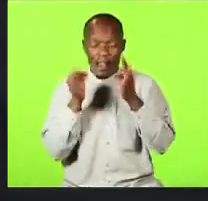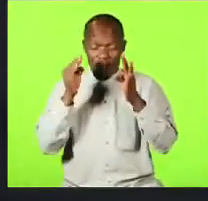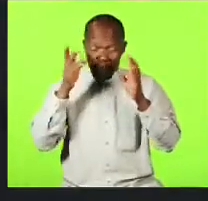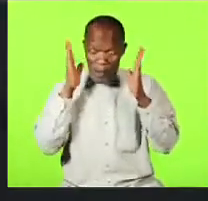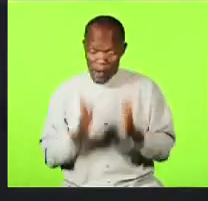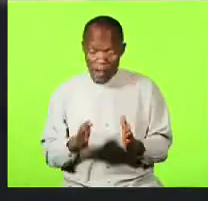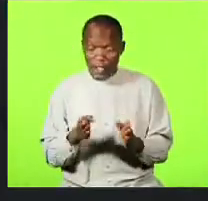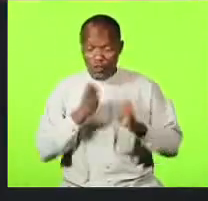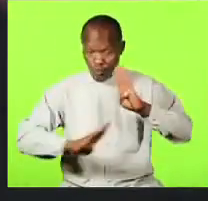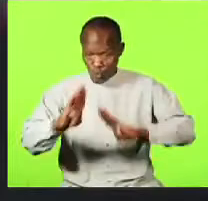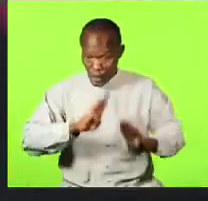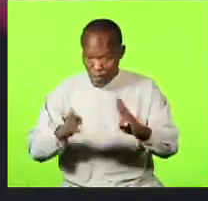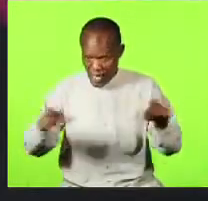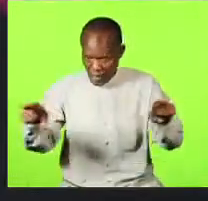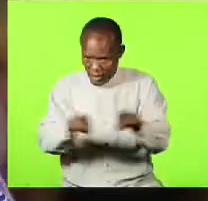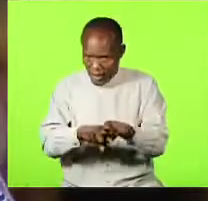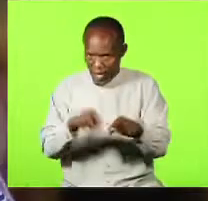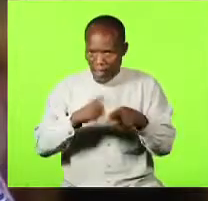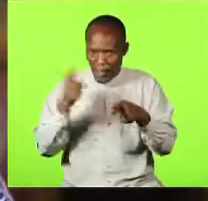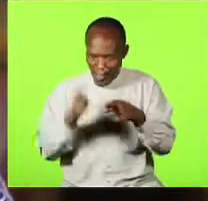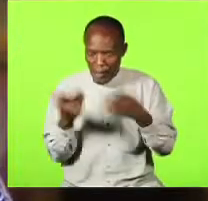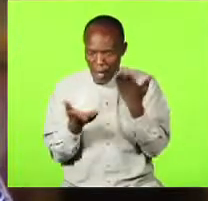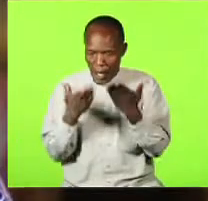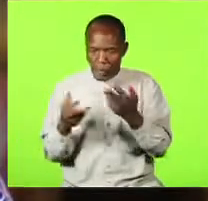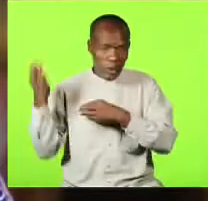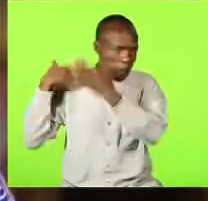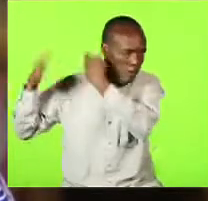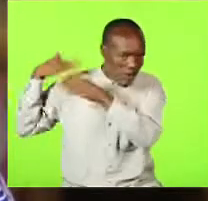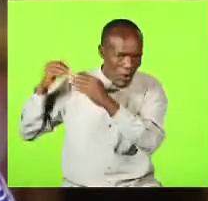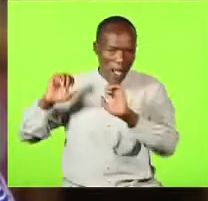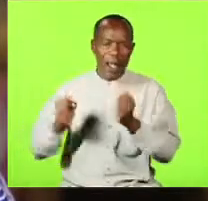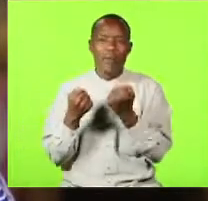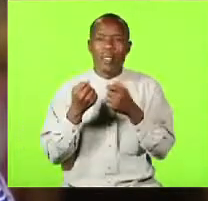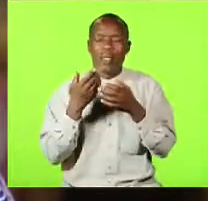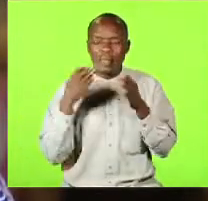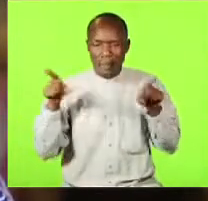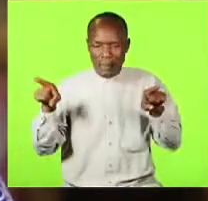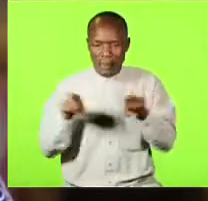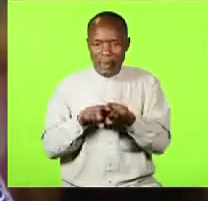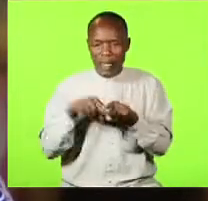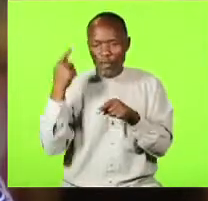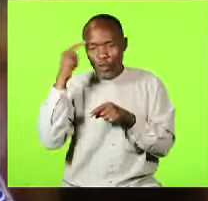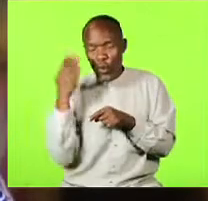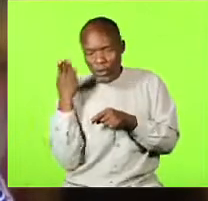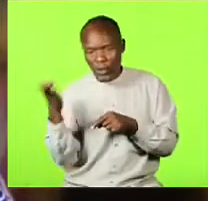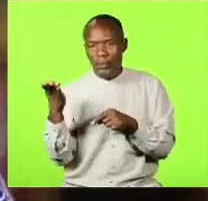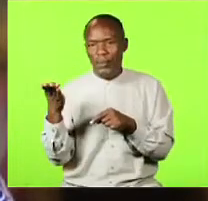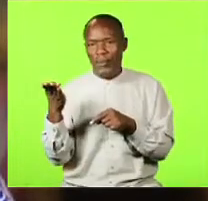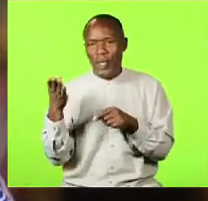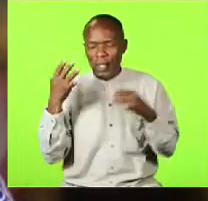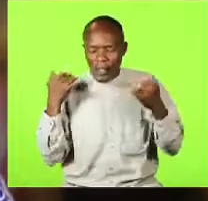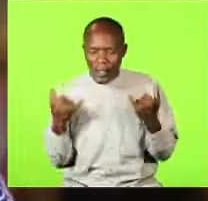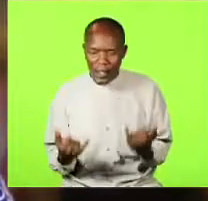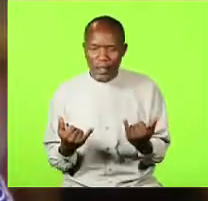most of us at GreenString Network are peace builders and as peace builders we've been doing a lot in terms